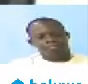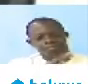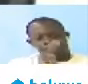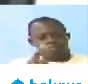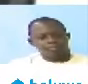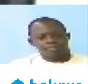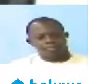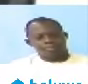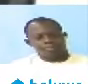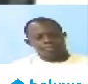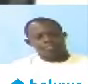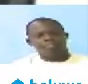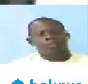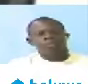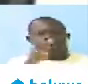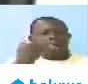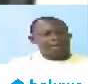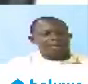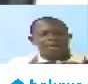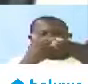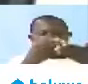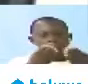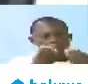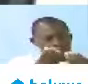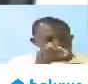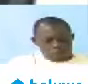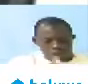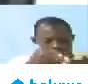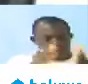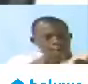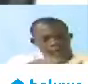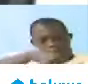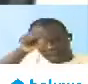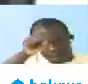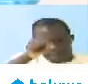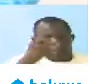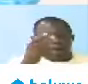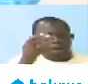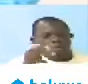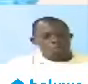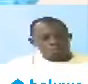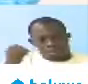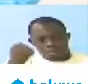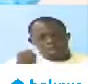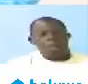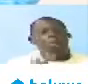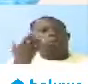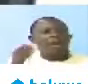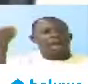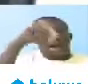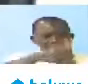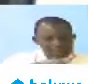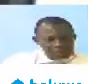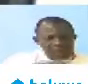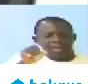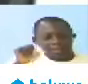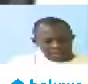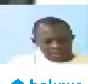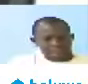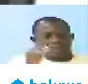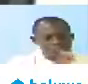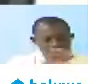samba narun ko la Senegal. He didn't give us the money on the way to buy guns, but when we came up to Senegal, so we're in Senegal.